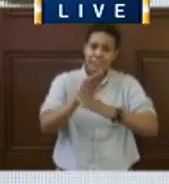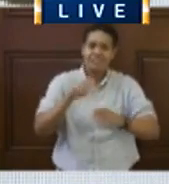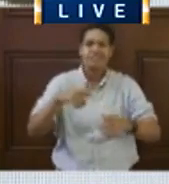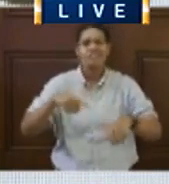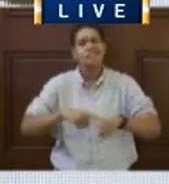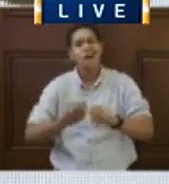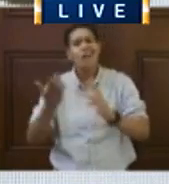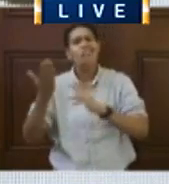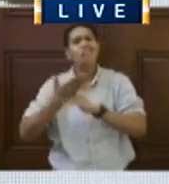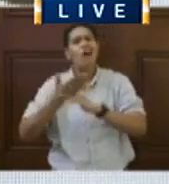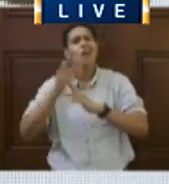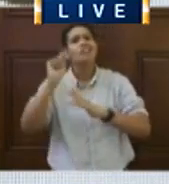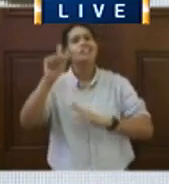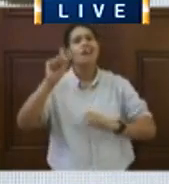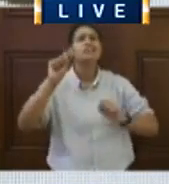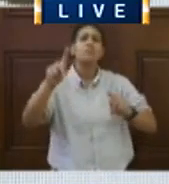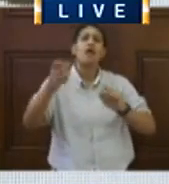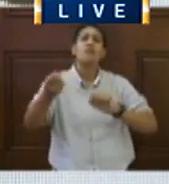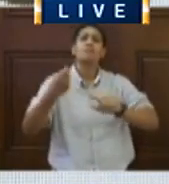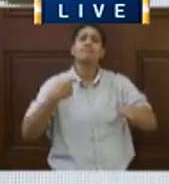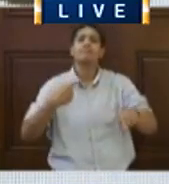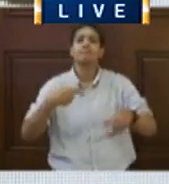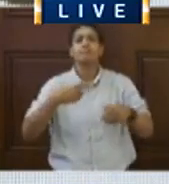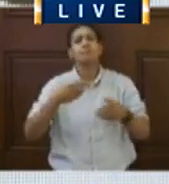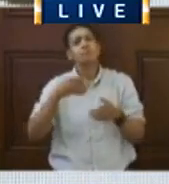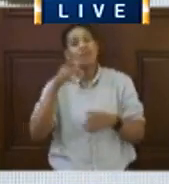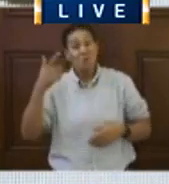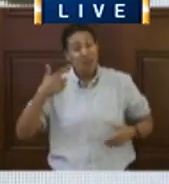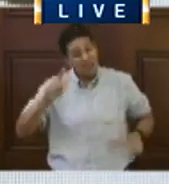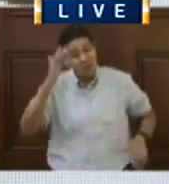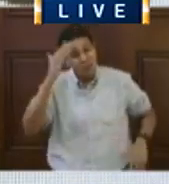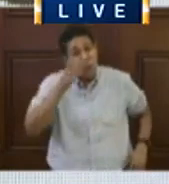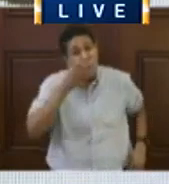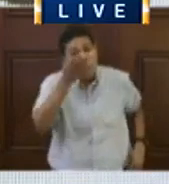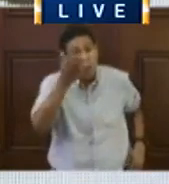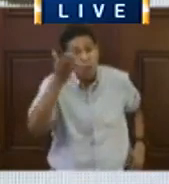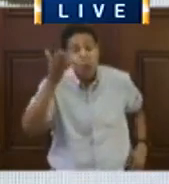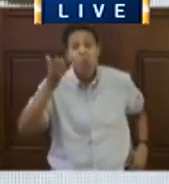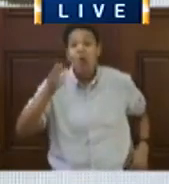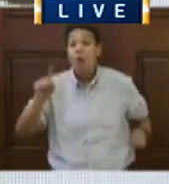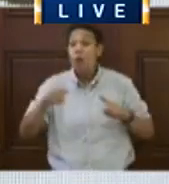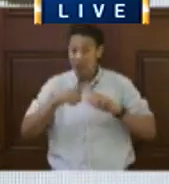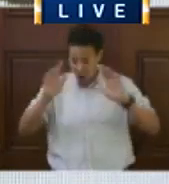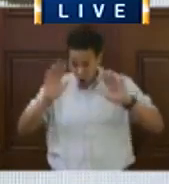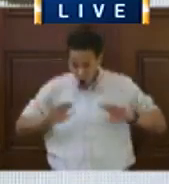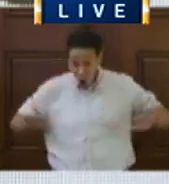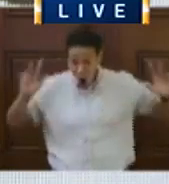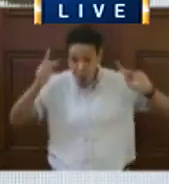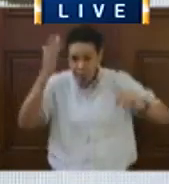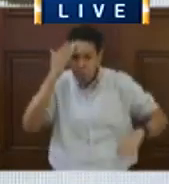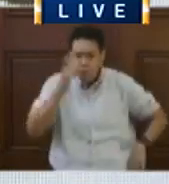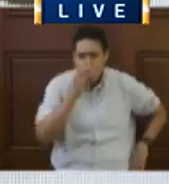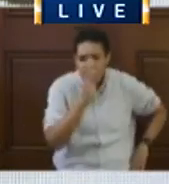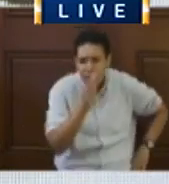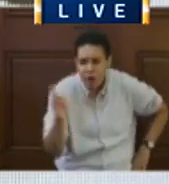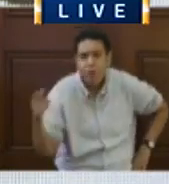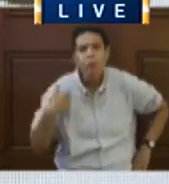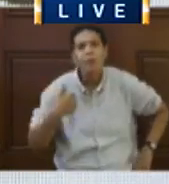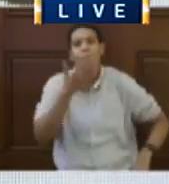returns. Let us know you, because it is when we are all known that we are best able